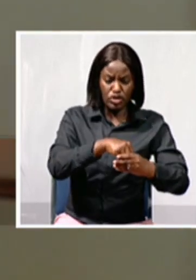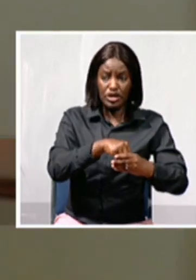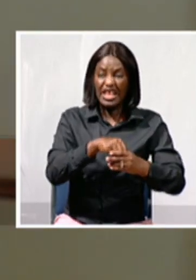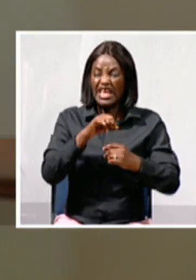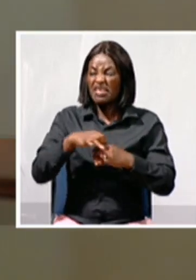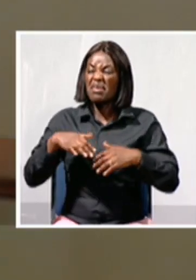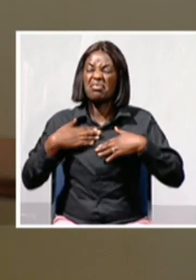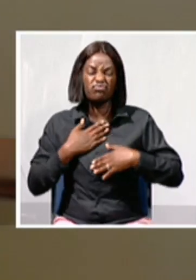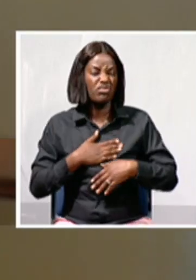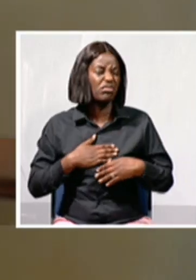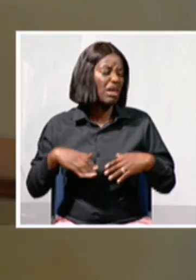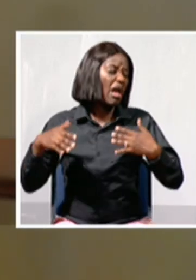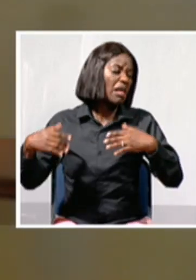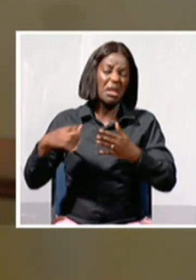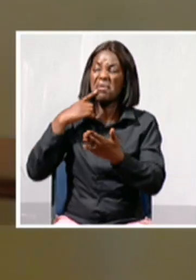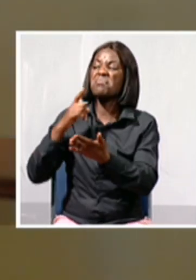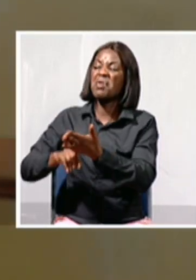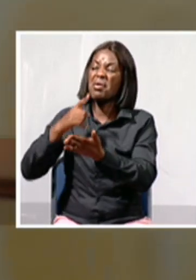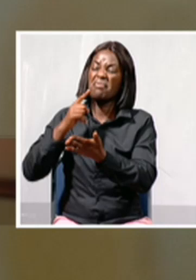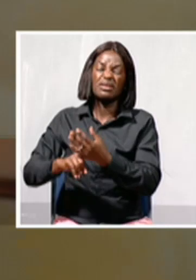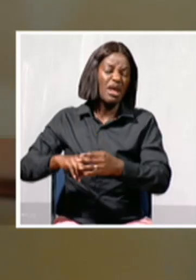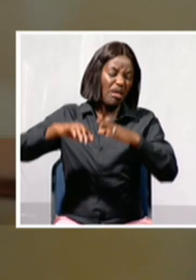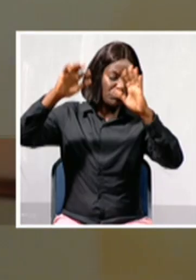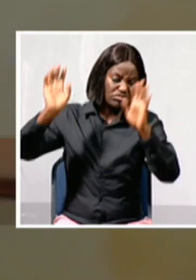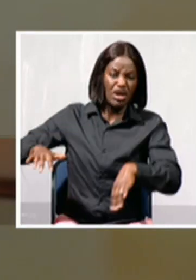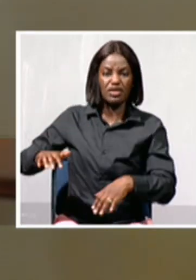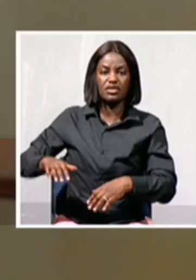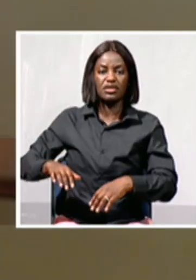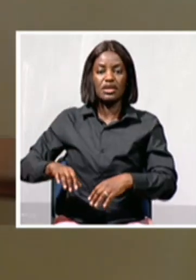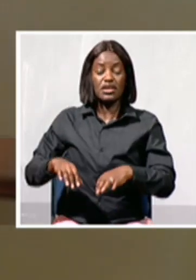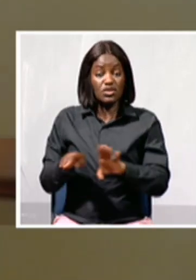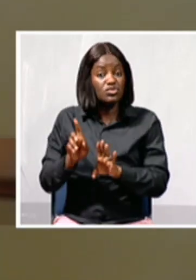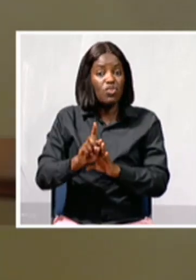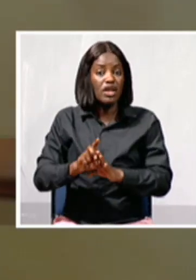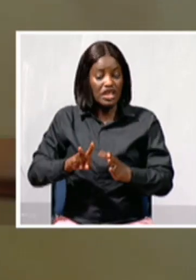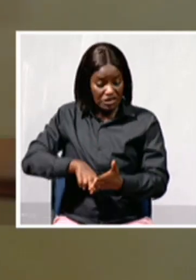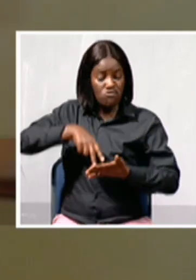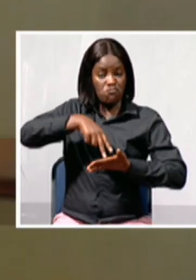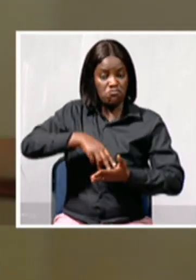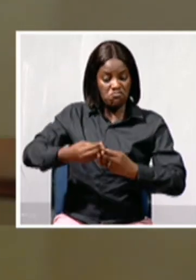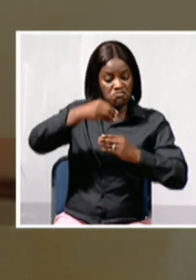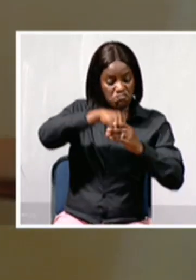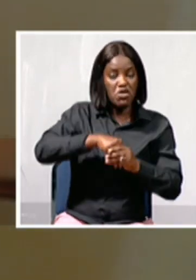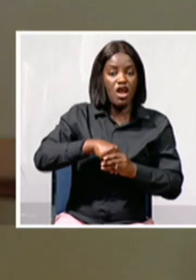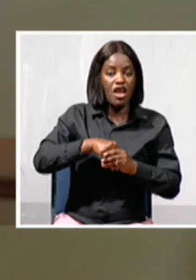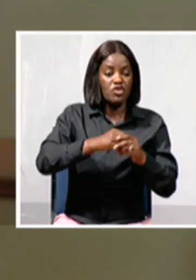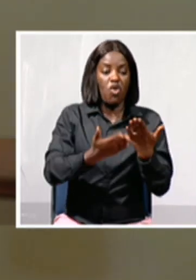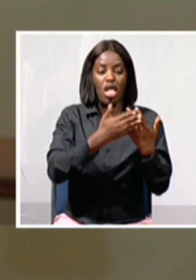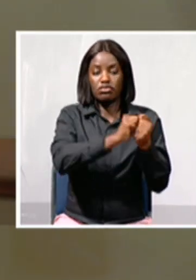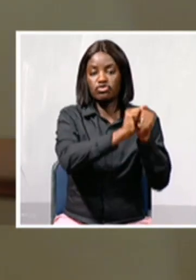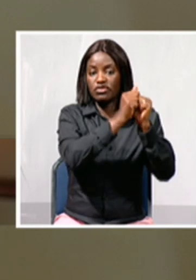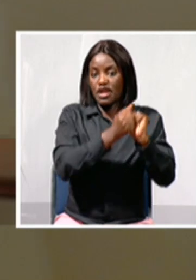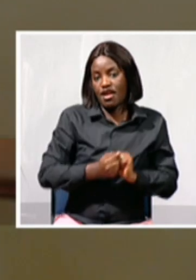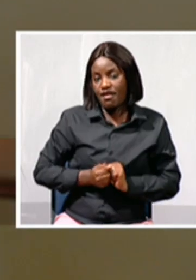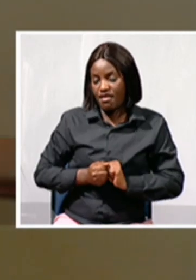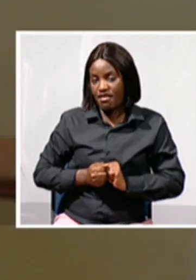promises, then you must step up and fulfill those promises. That's why I was saying that you can't take the voters